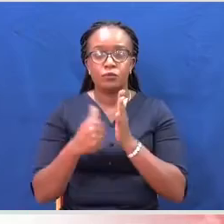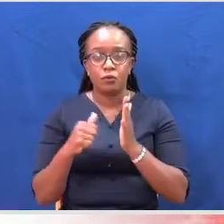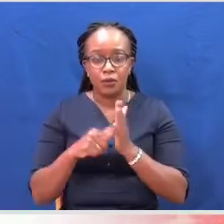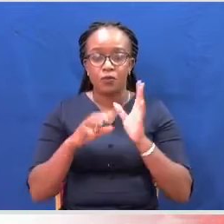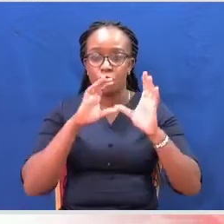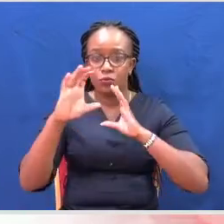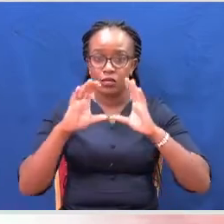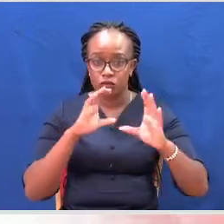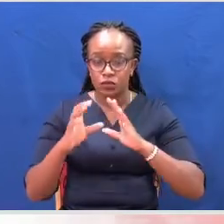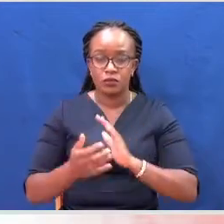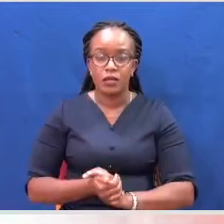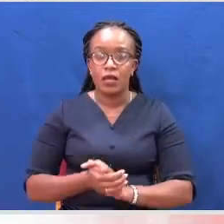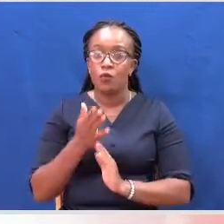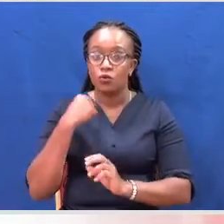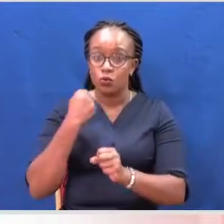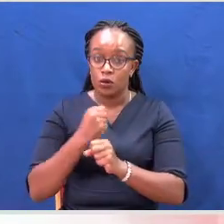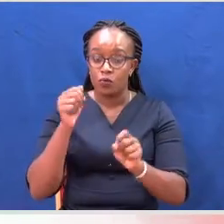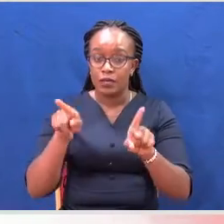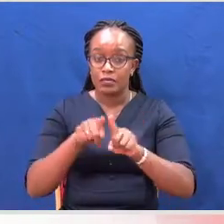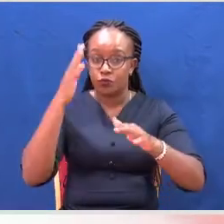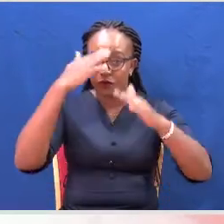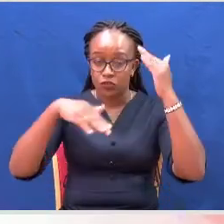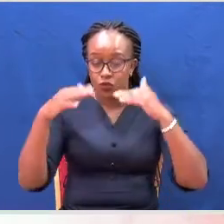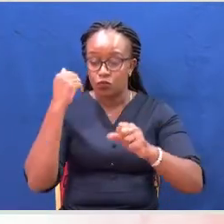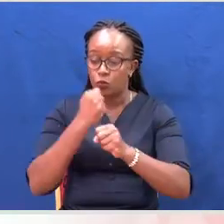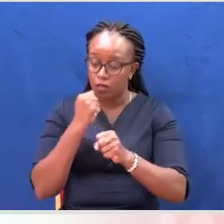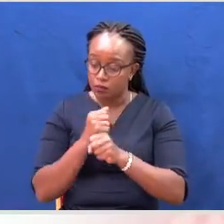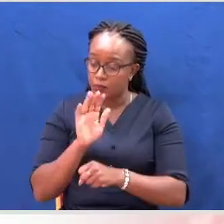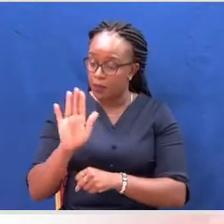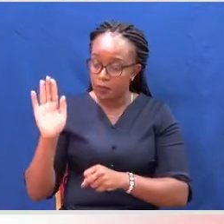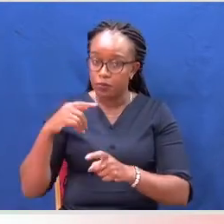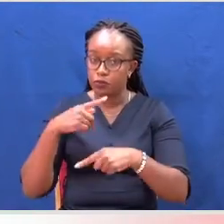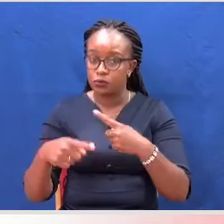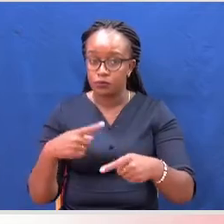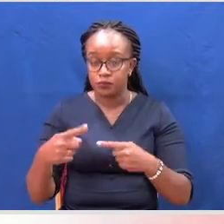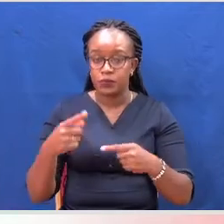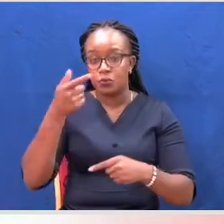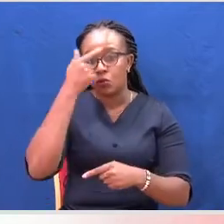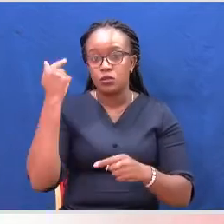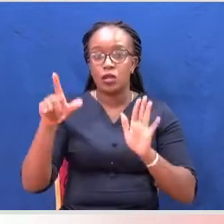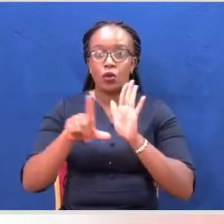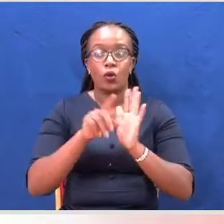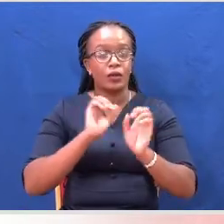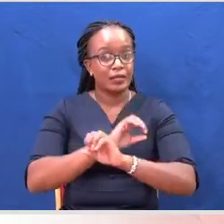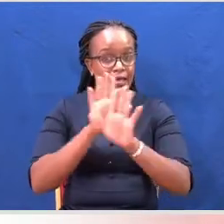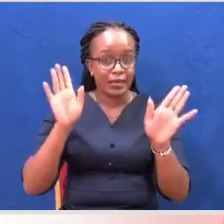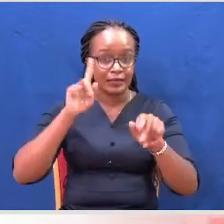people to be professional. Mufanya kazi yetu. Because the law is very clear. Mukienda on